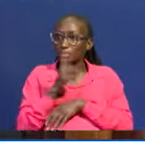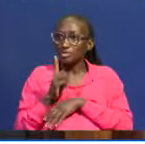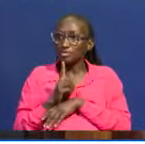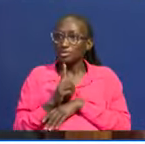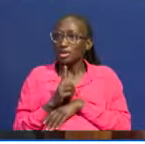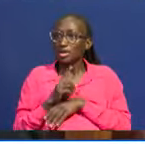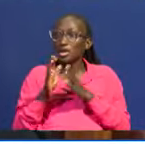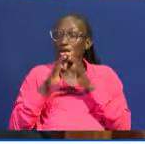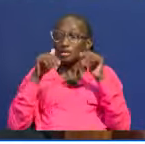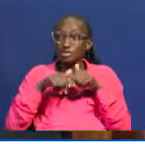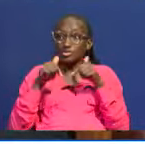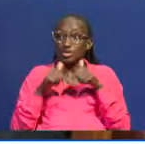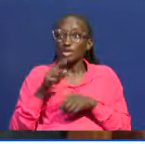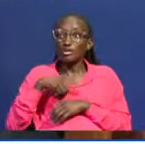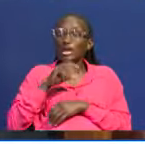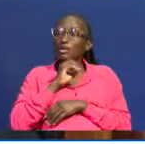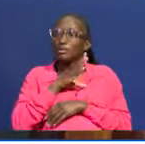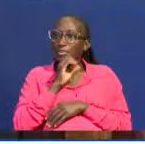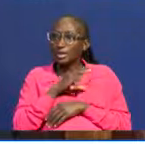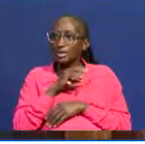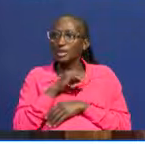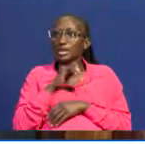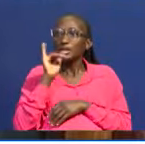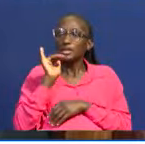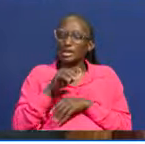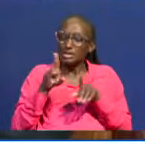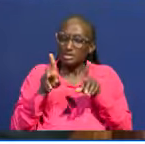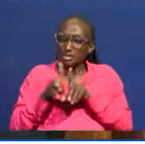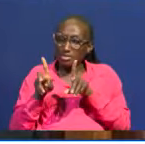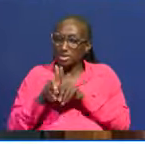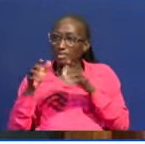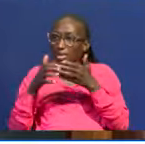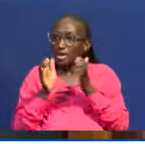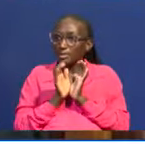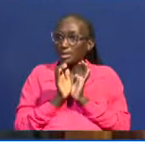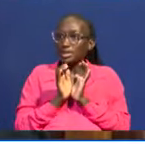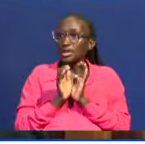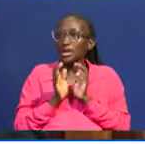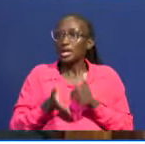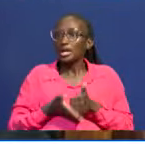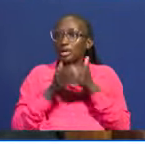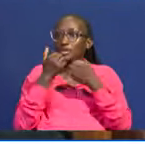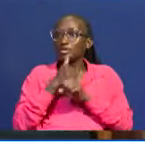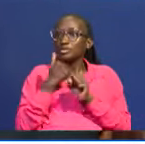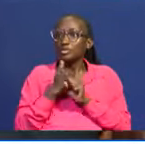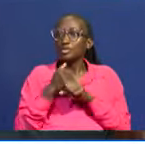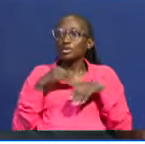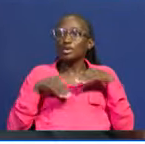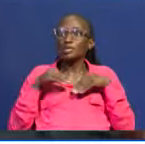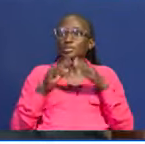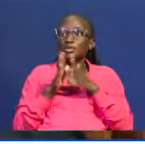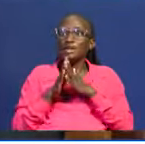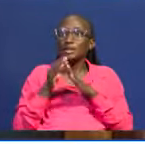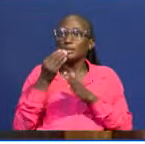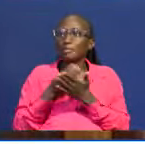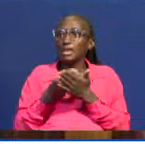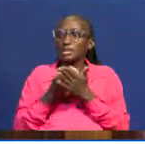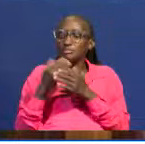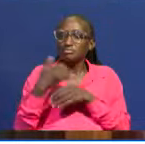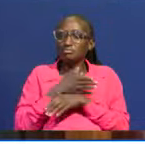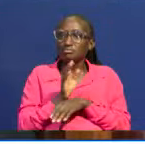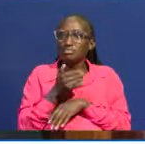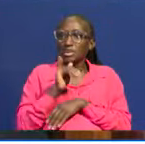And today, we are complaining that the same companies are helping to do corruption and money laundering. And that's the